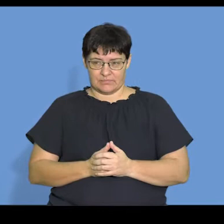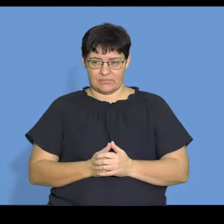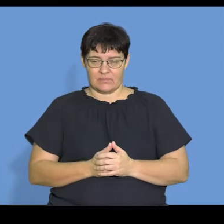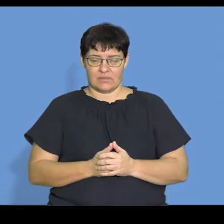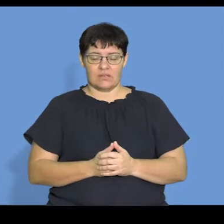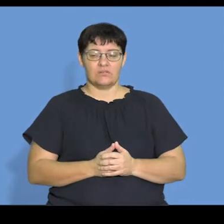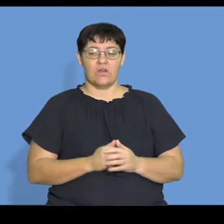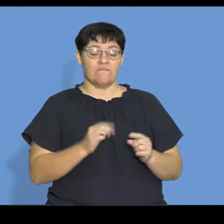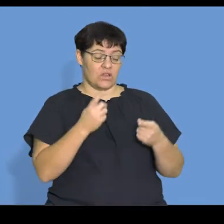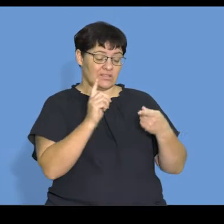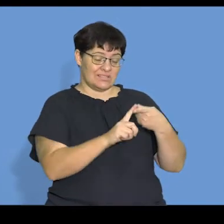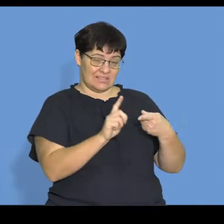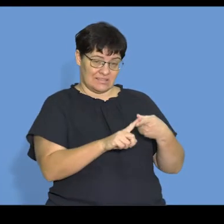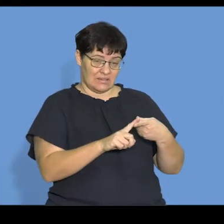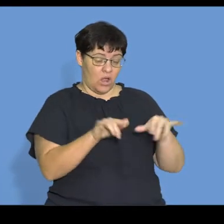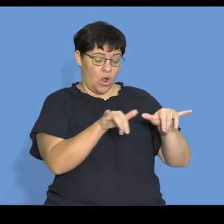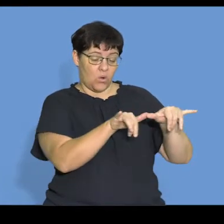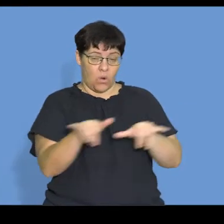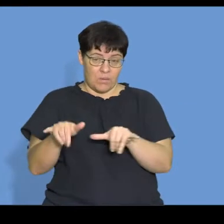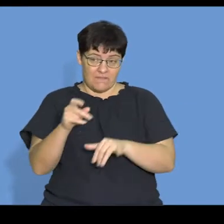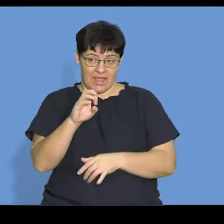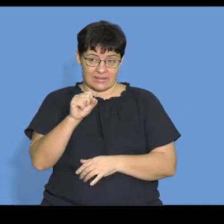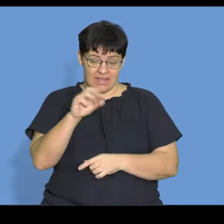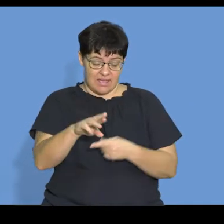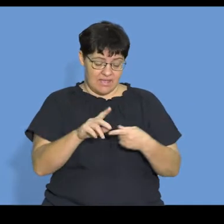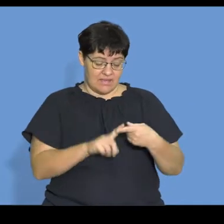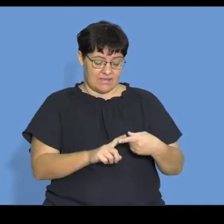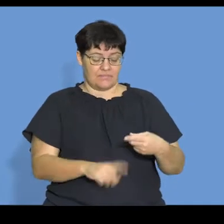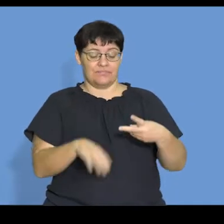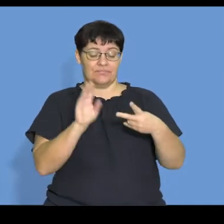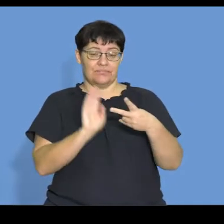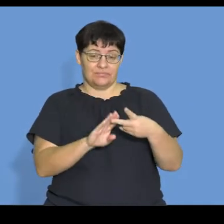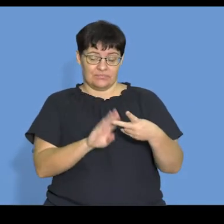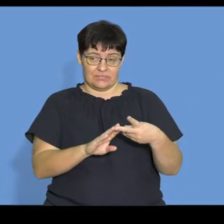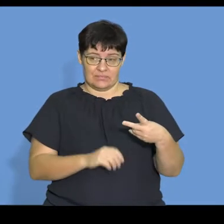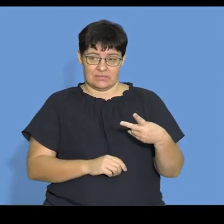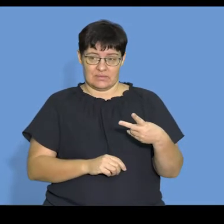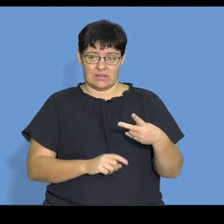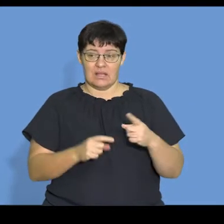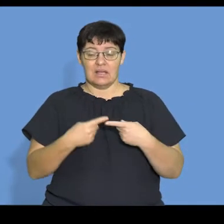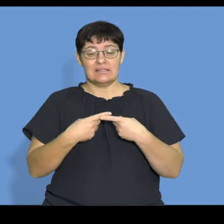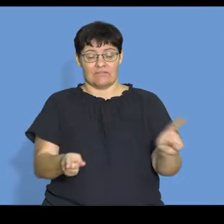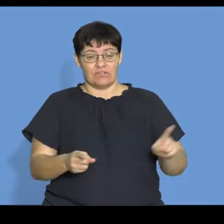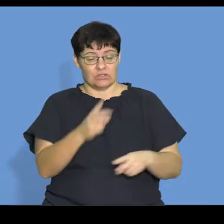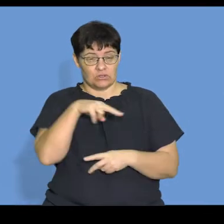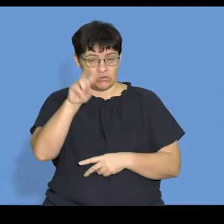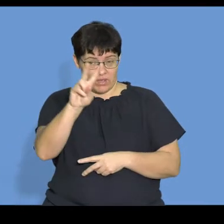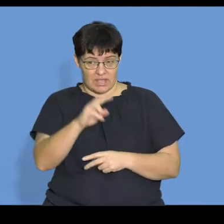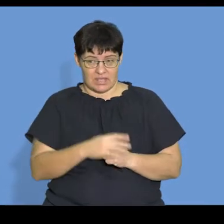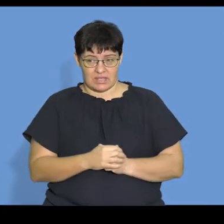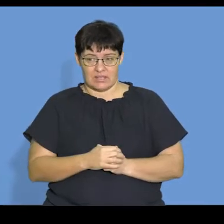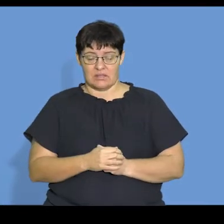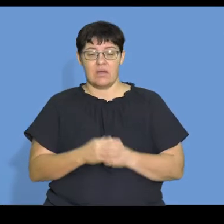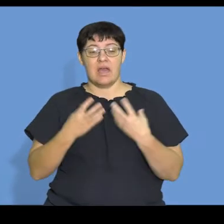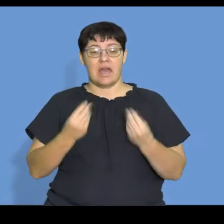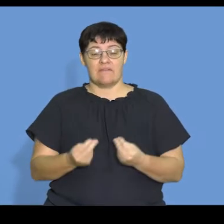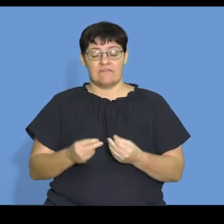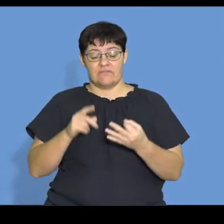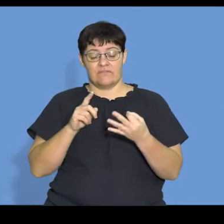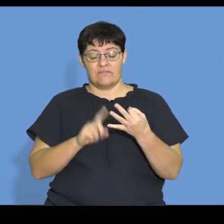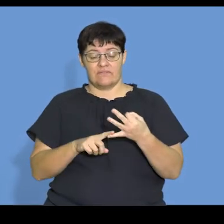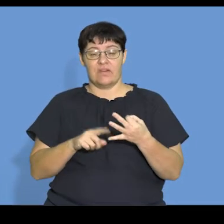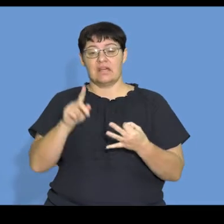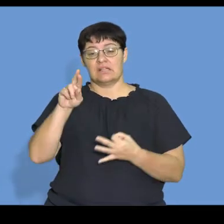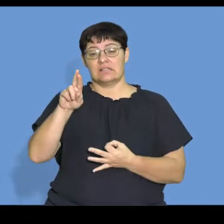The first one is a common factor. The other one is the difference of squares. And then we have what we call a